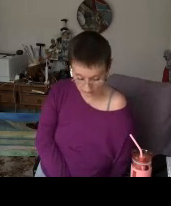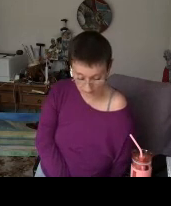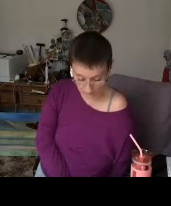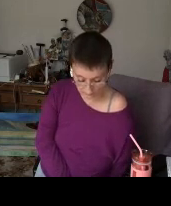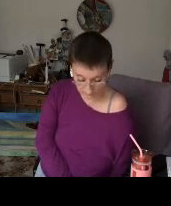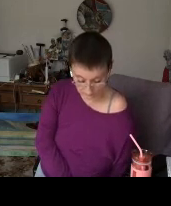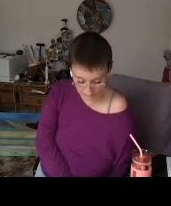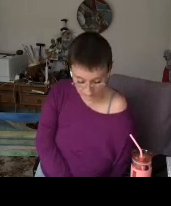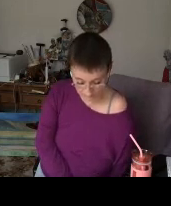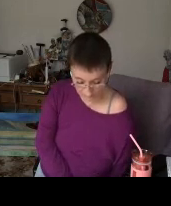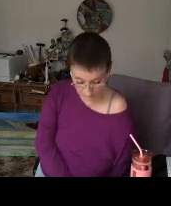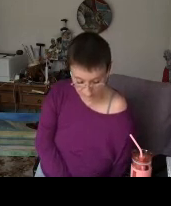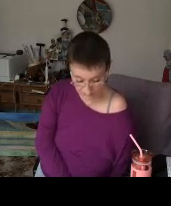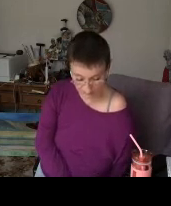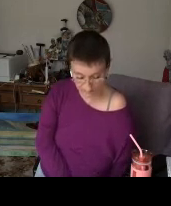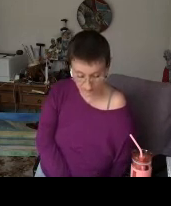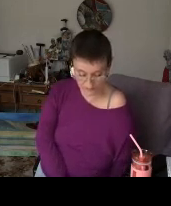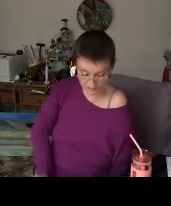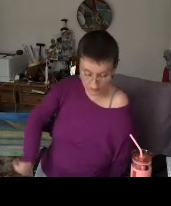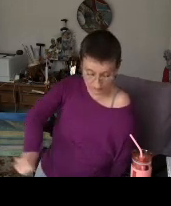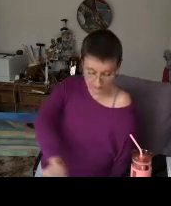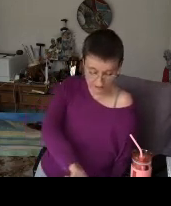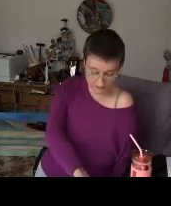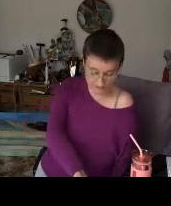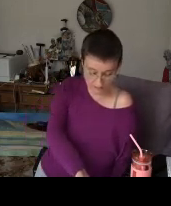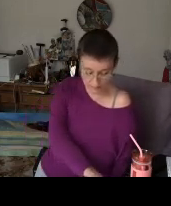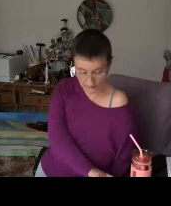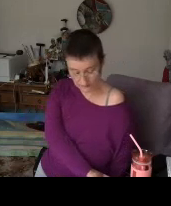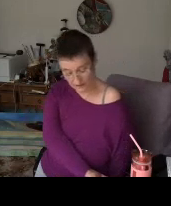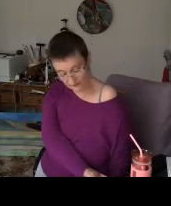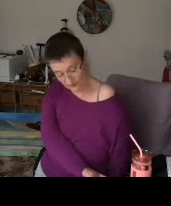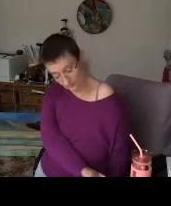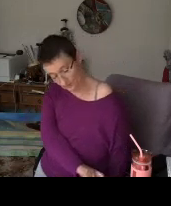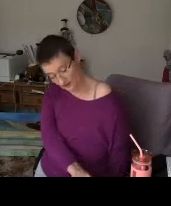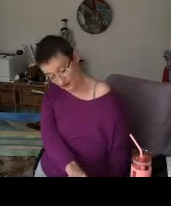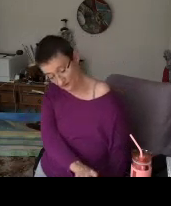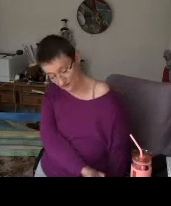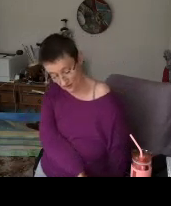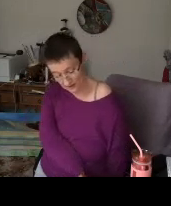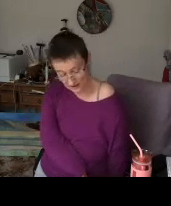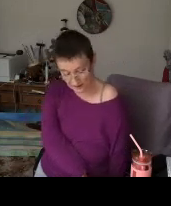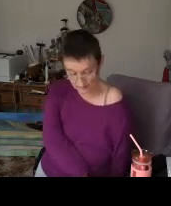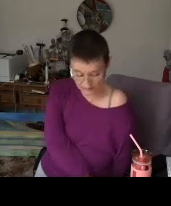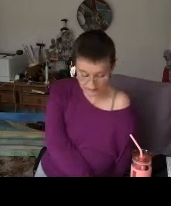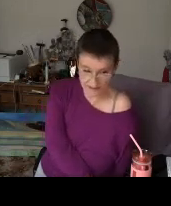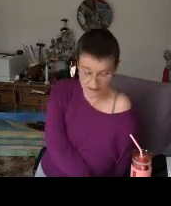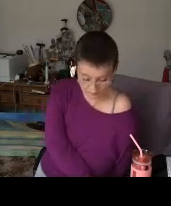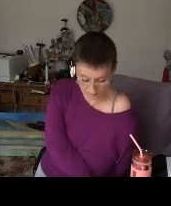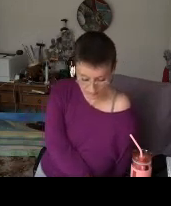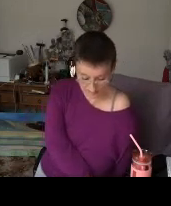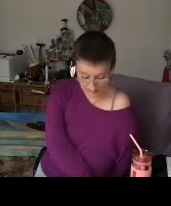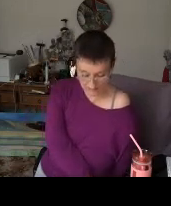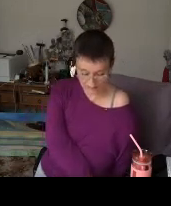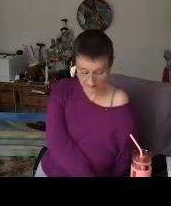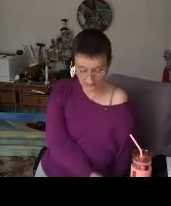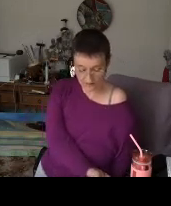and with lots of other artists. We've got in the top left picture, we've got collaborative